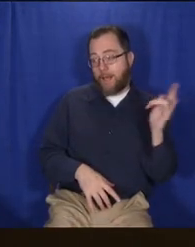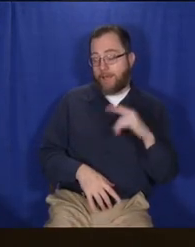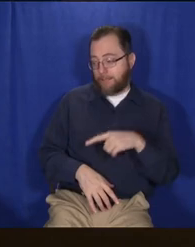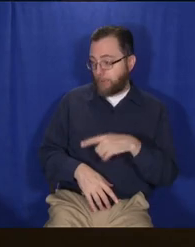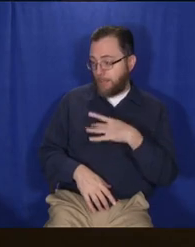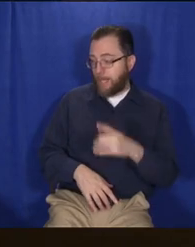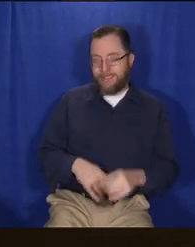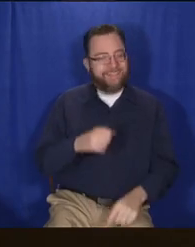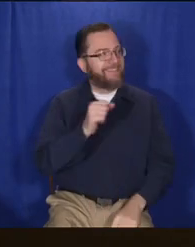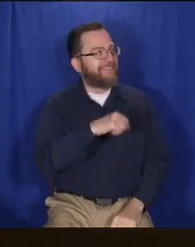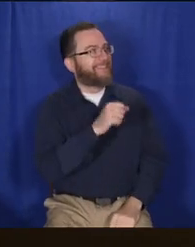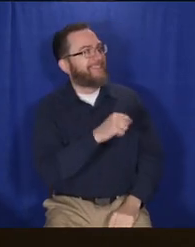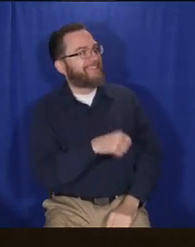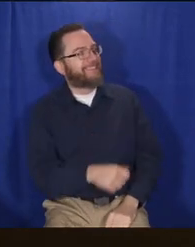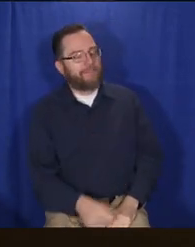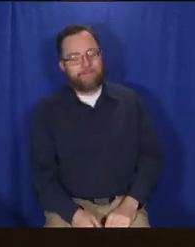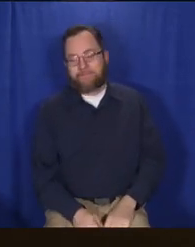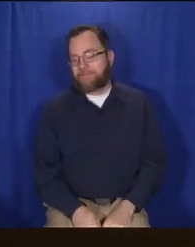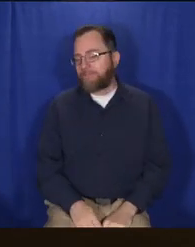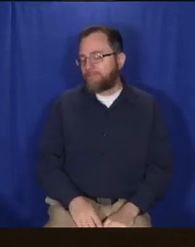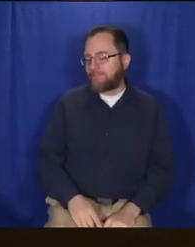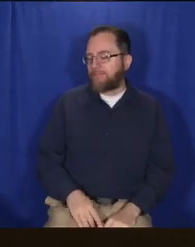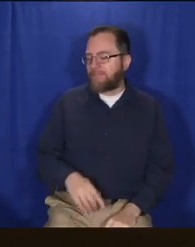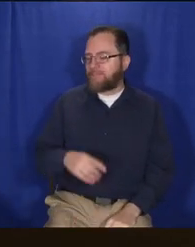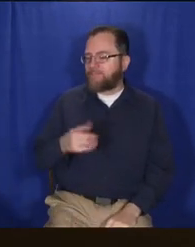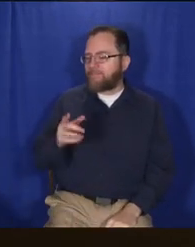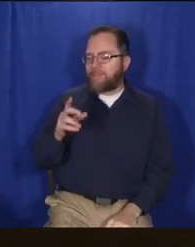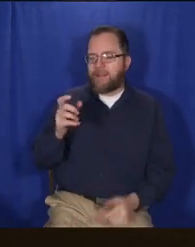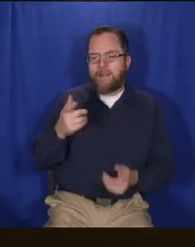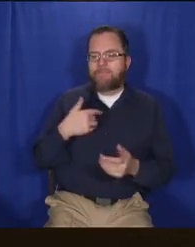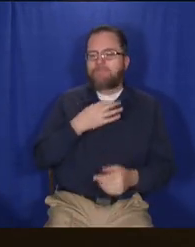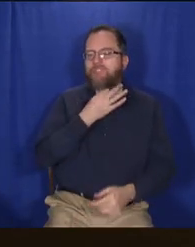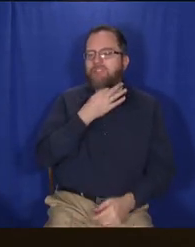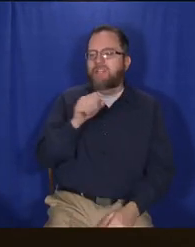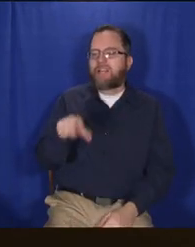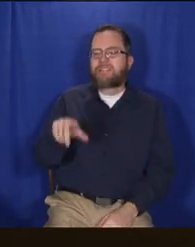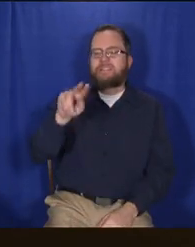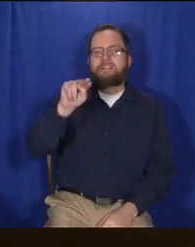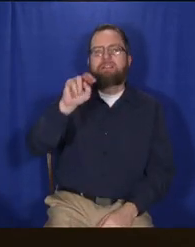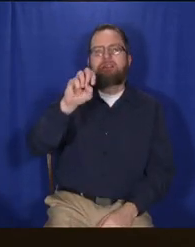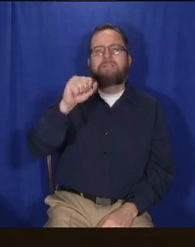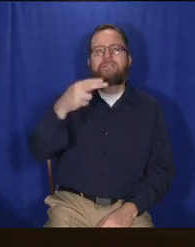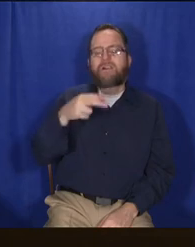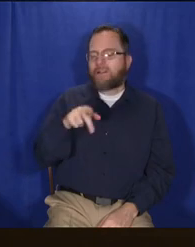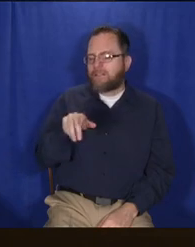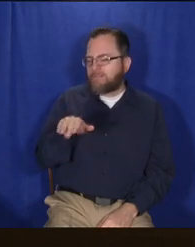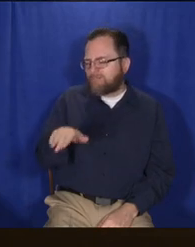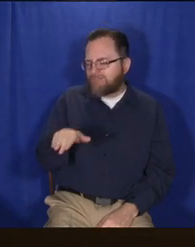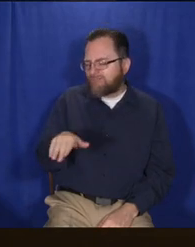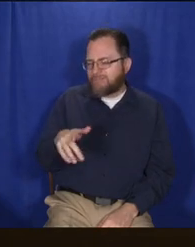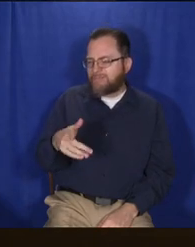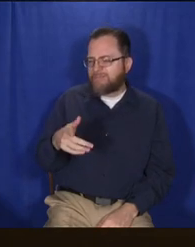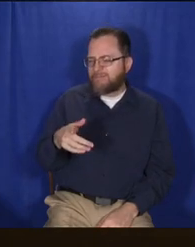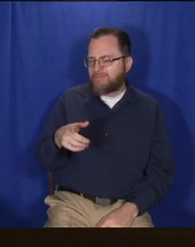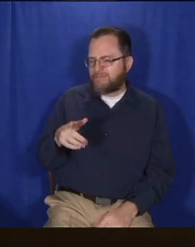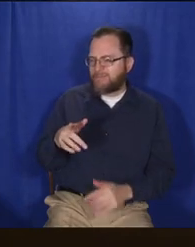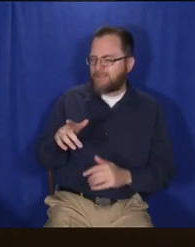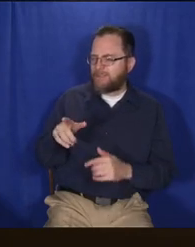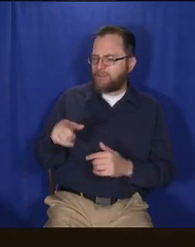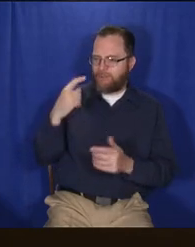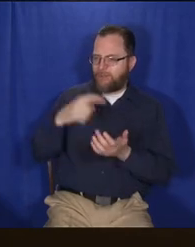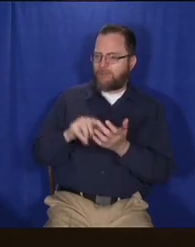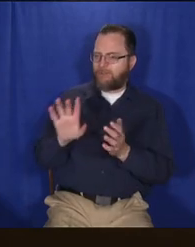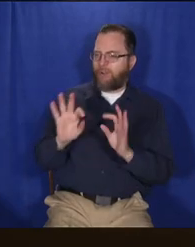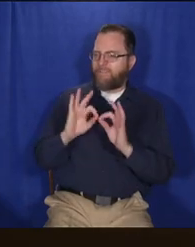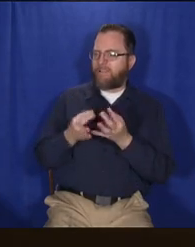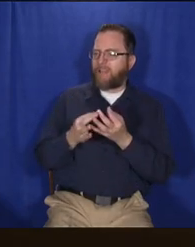Noah, how has it been? How have you guys bonded as siblings? Because we hear these stories all the time in our church of families who bring in